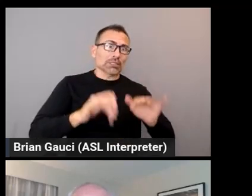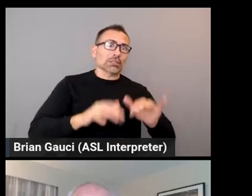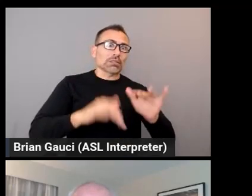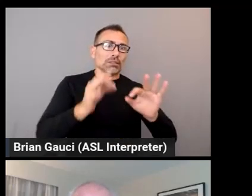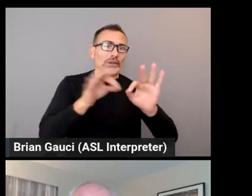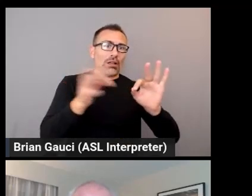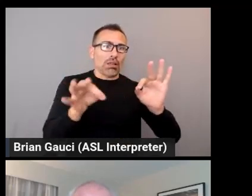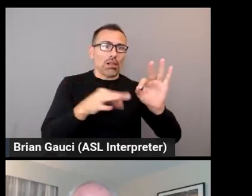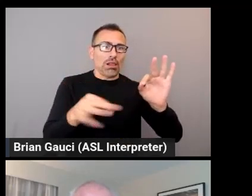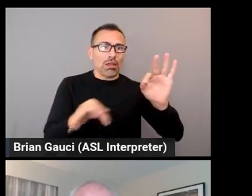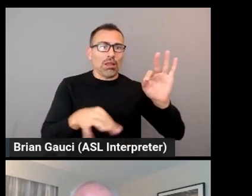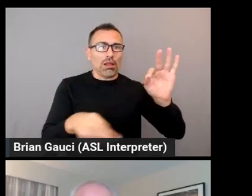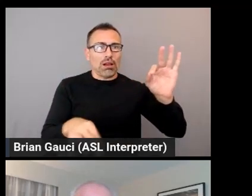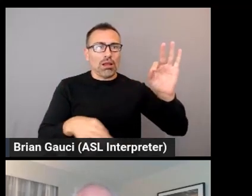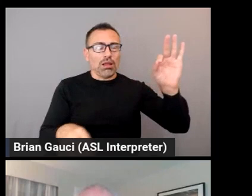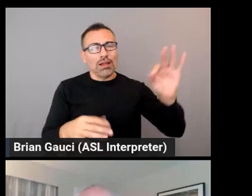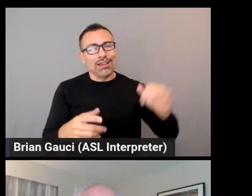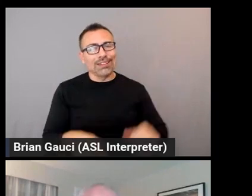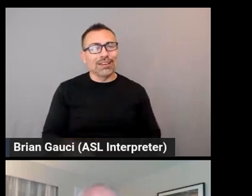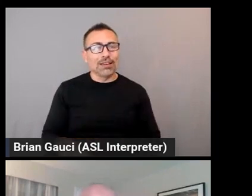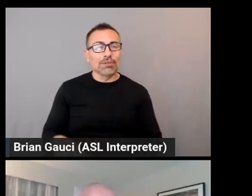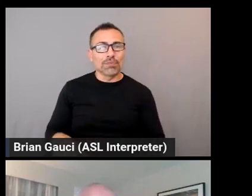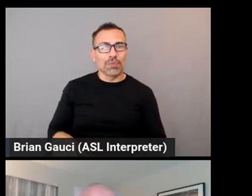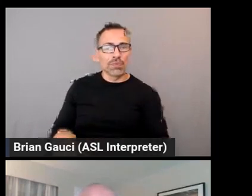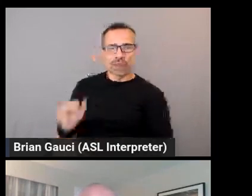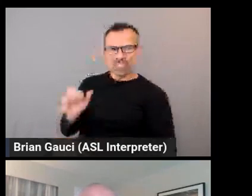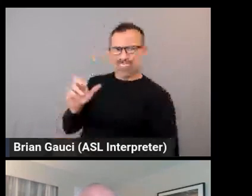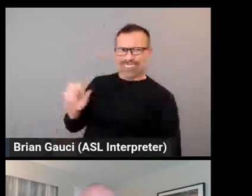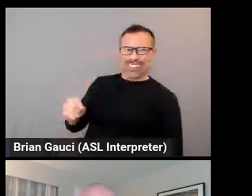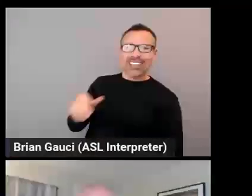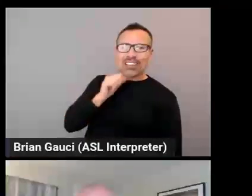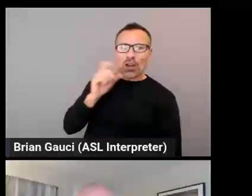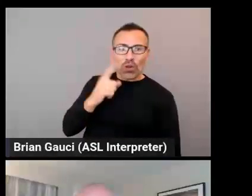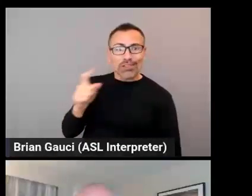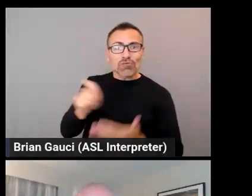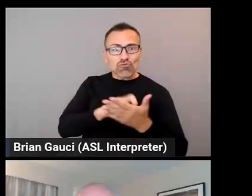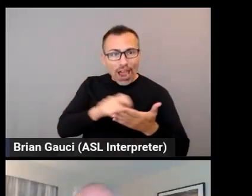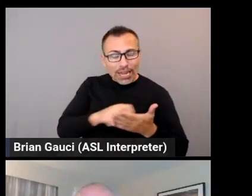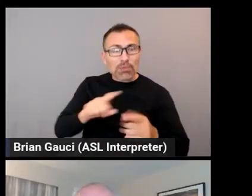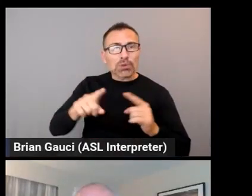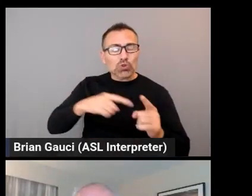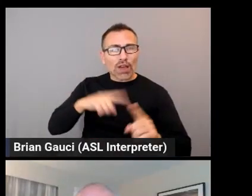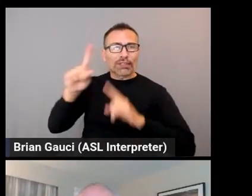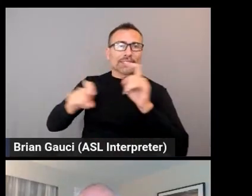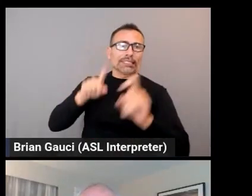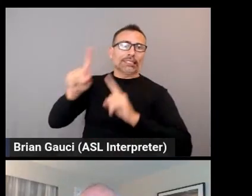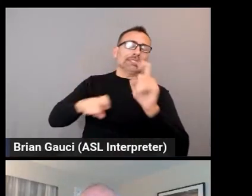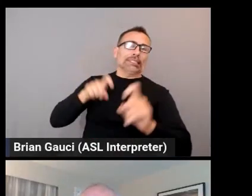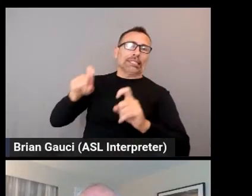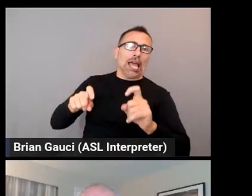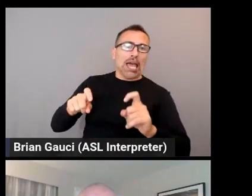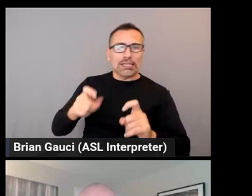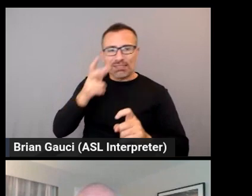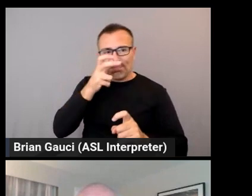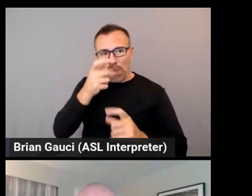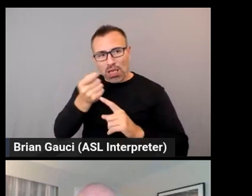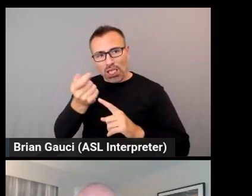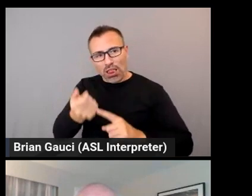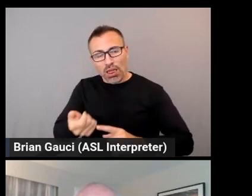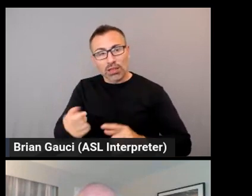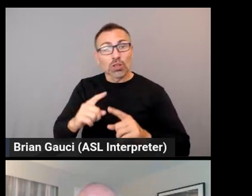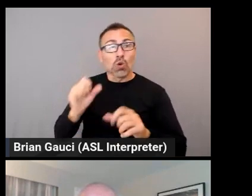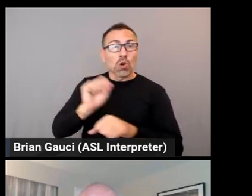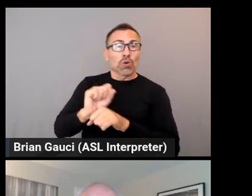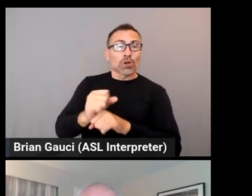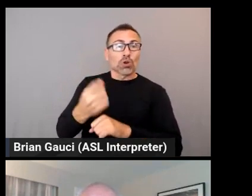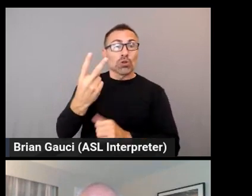to like test it and debug it and everything too. But like this, it seems like because we're working with two services, Lambda and S3. So